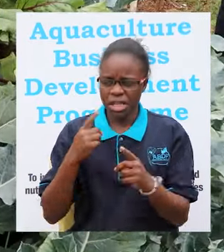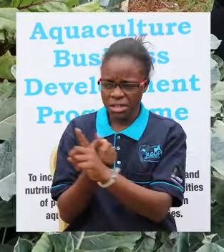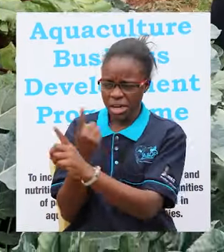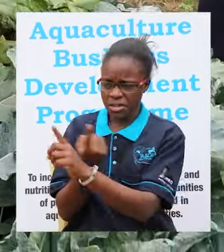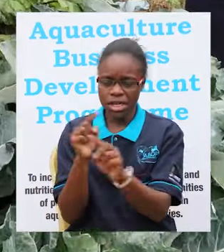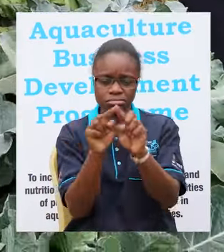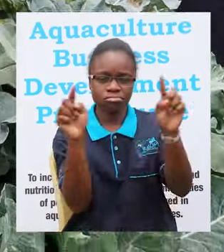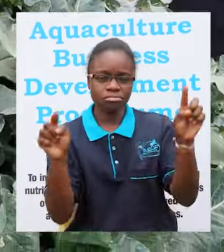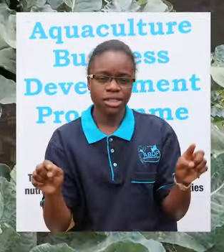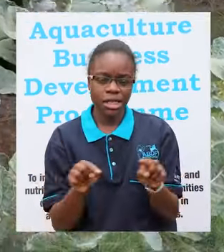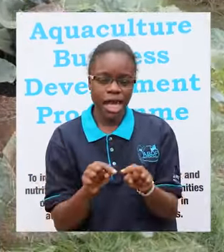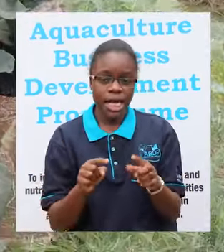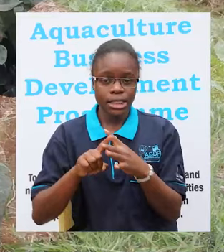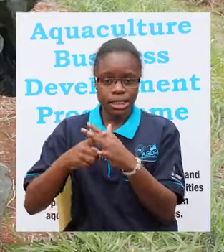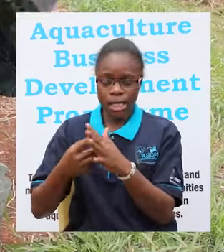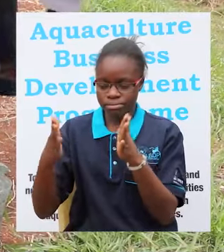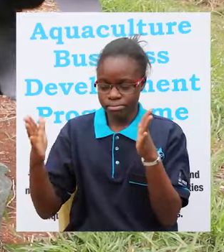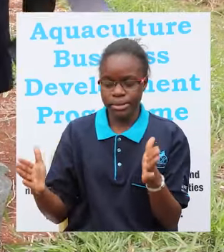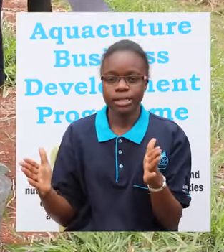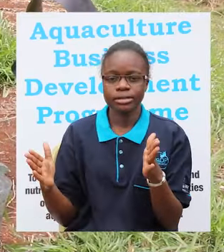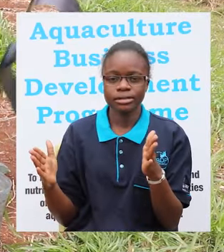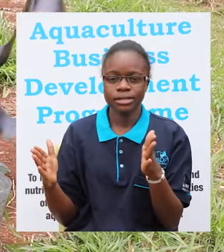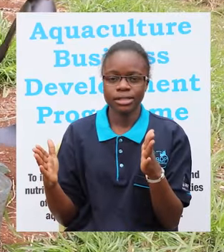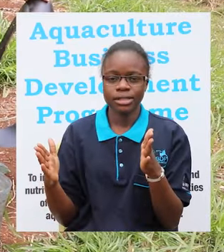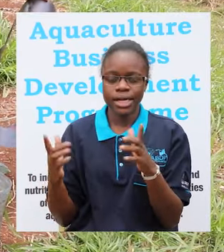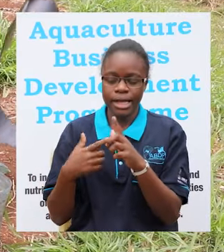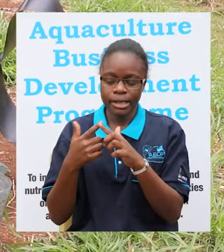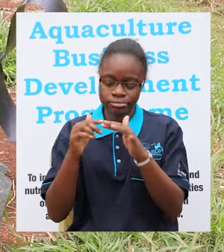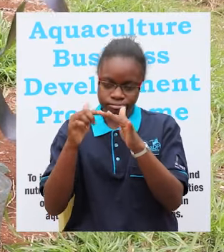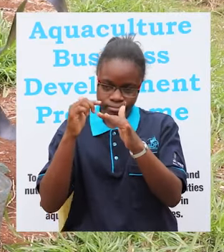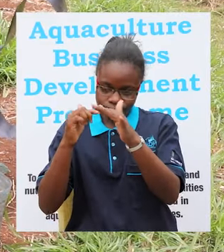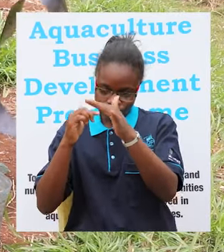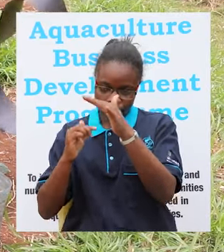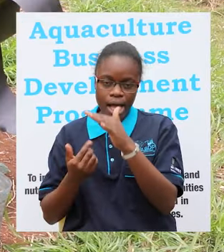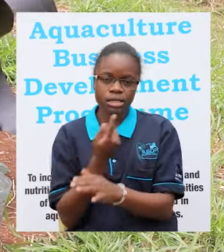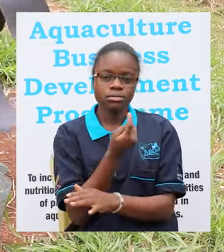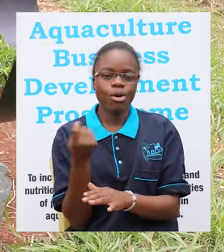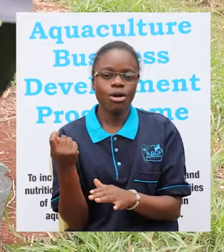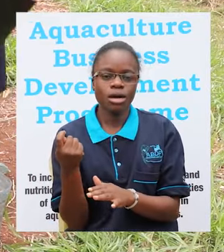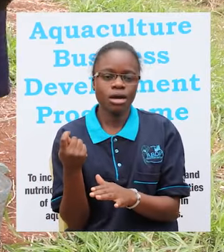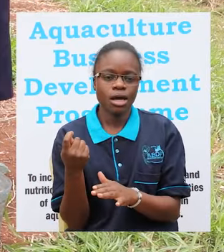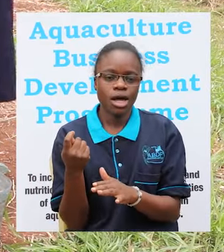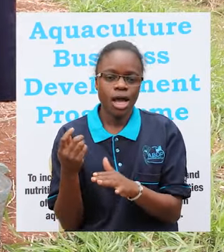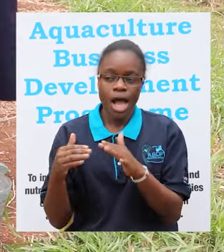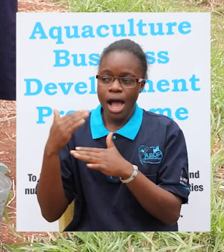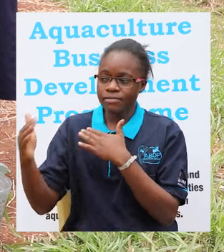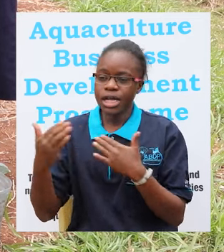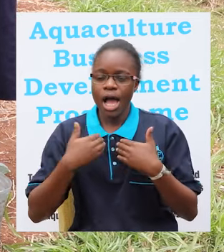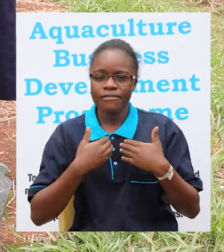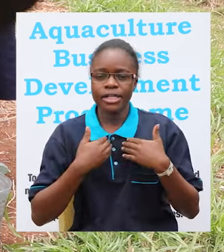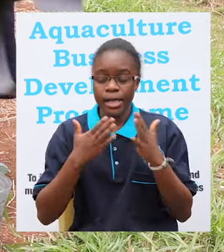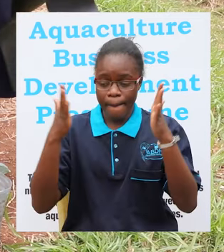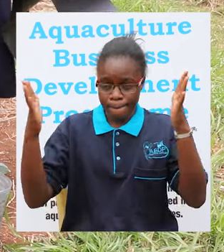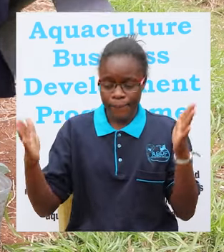that are of different diameters. So you start from the big one to the small one.